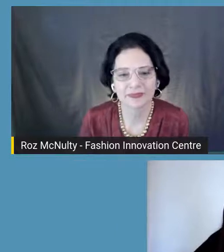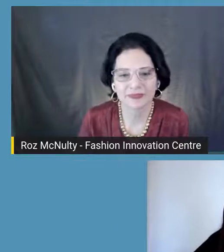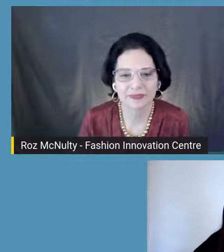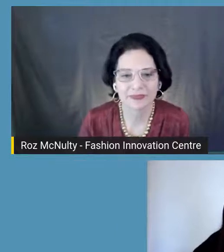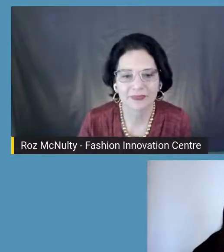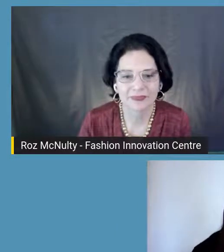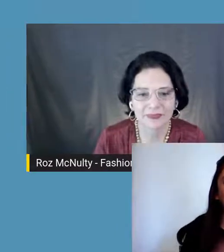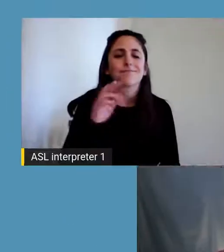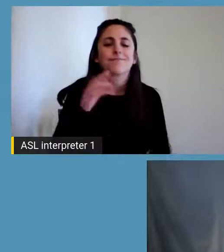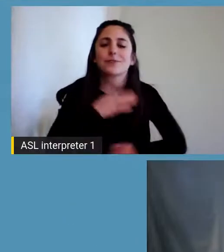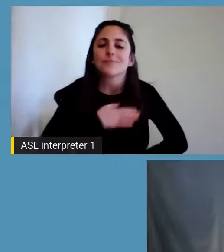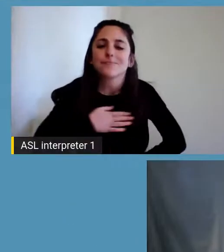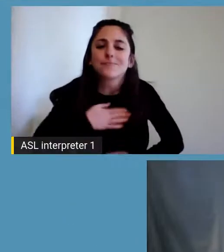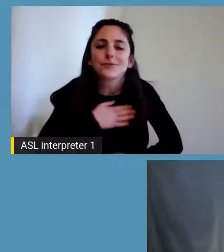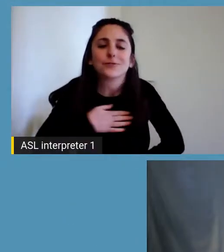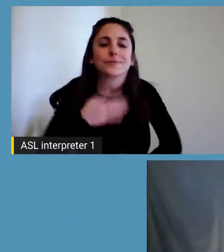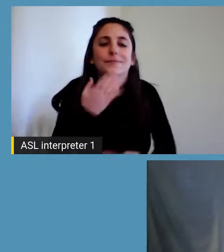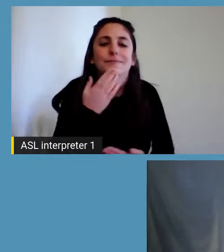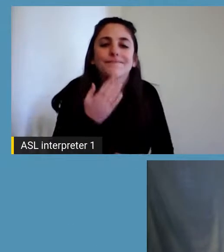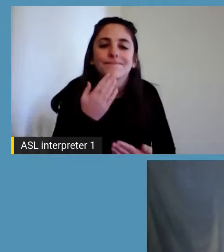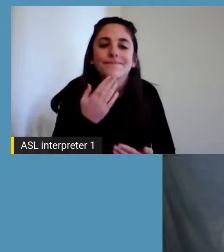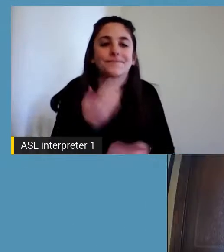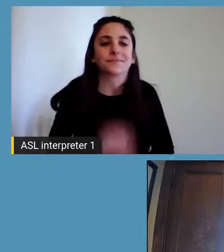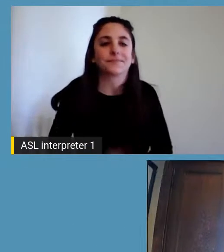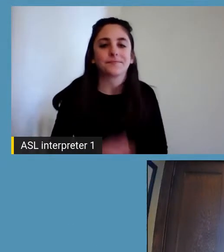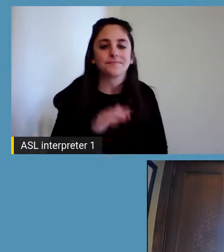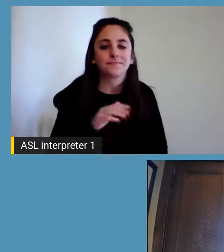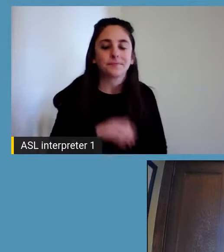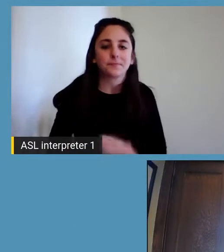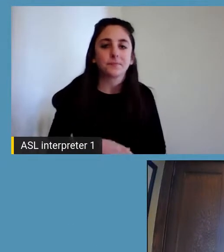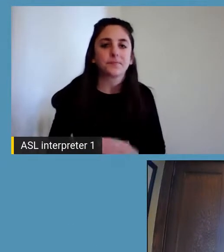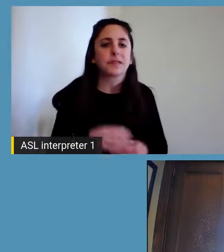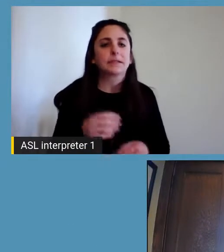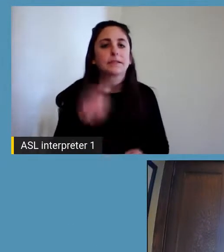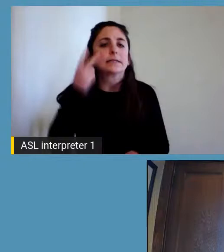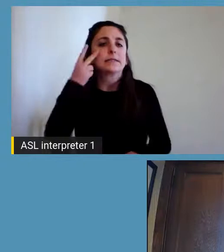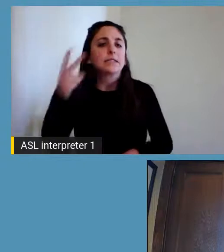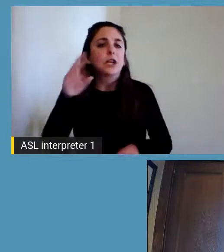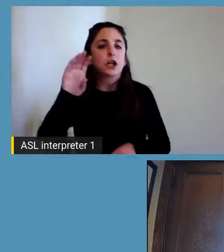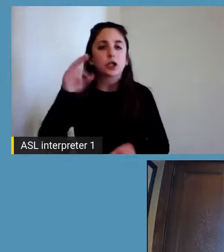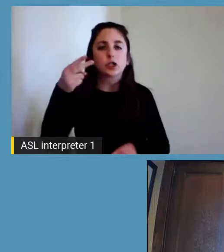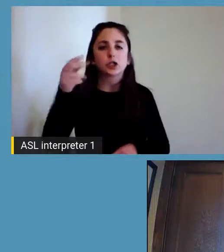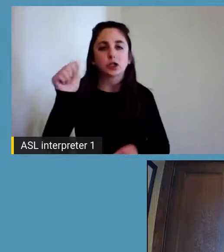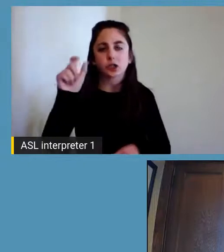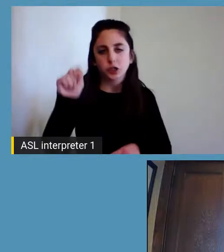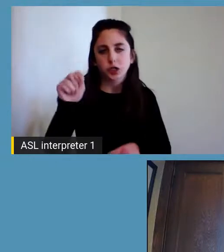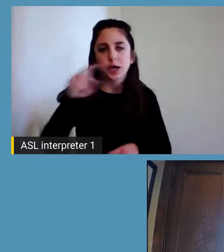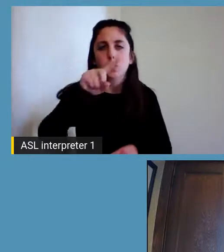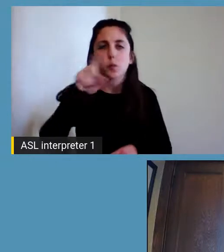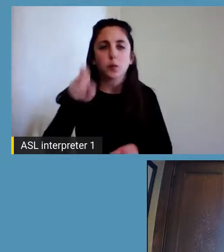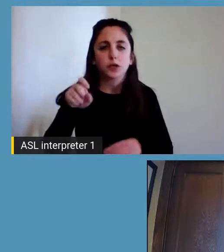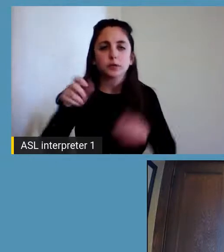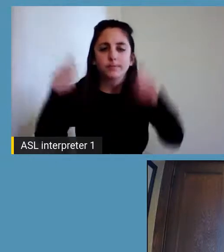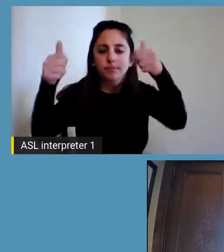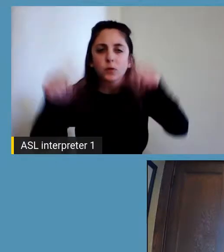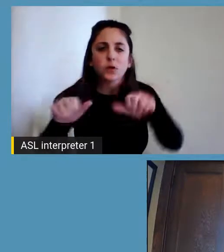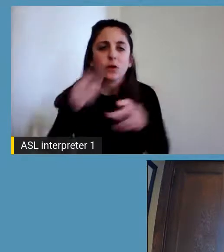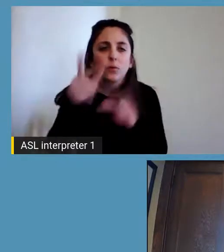Roz, I appreciate it. Let's take a look at what our chat has revealed to us here.